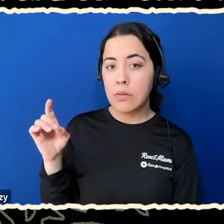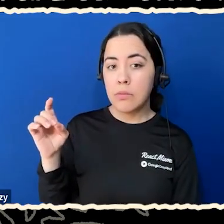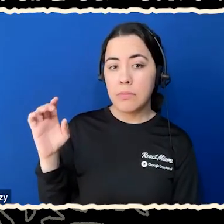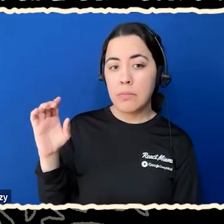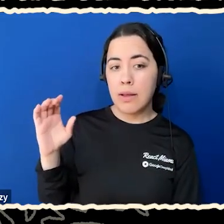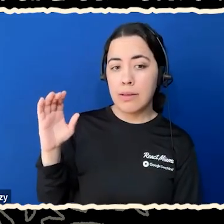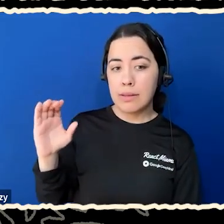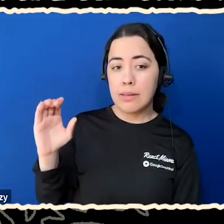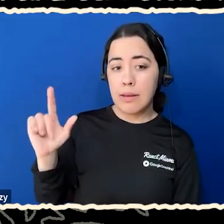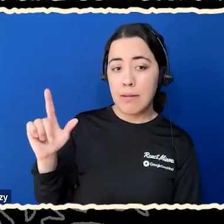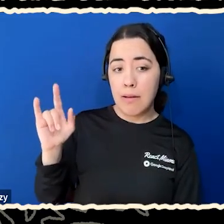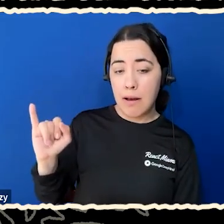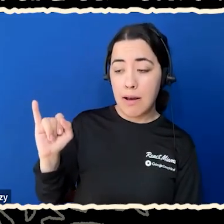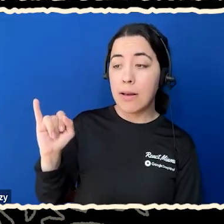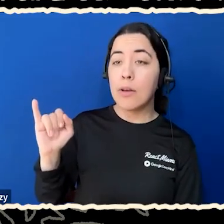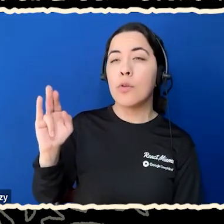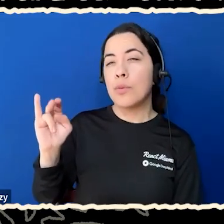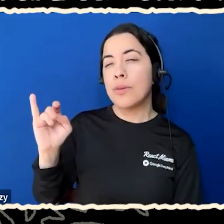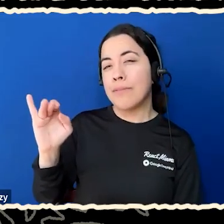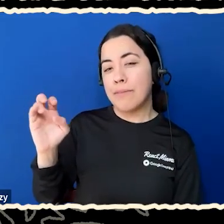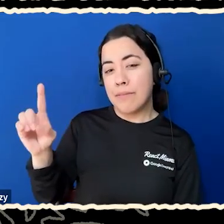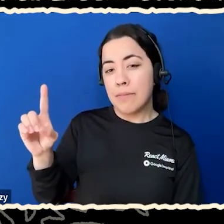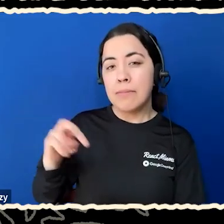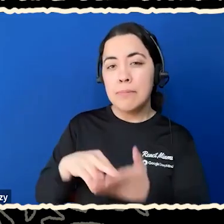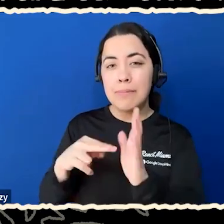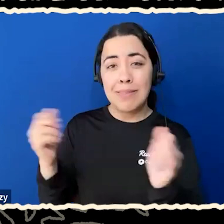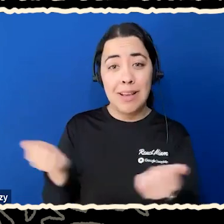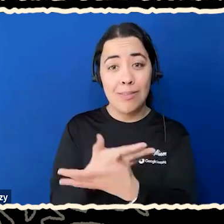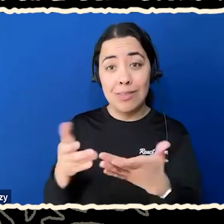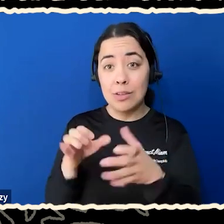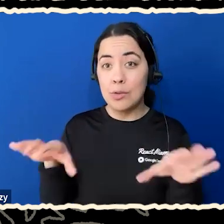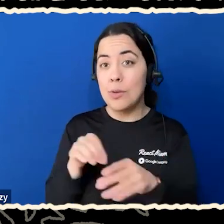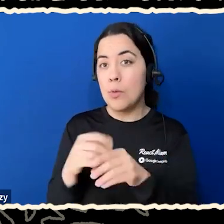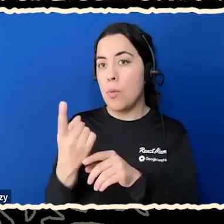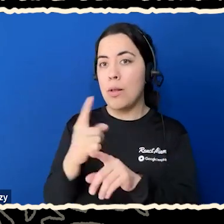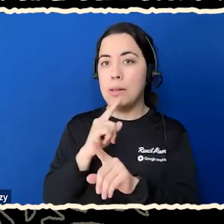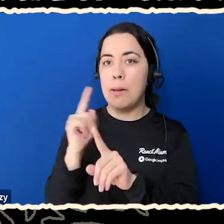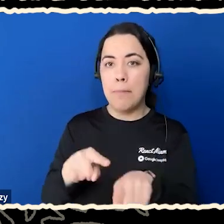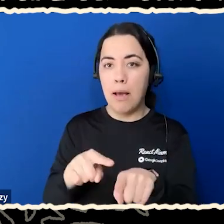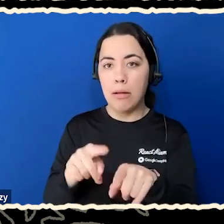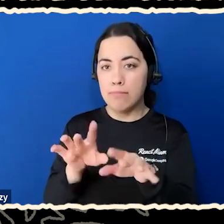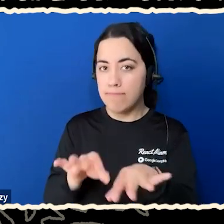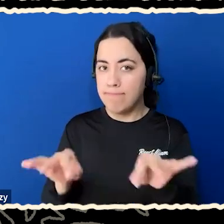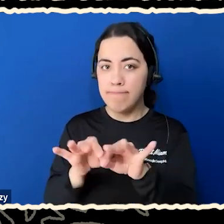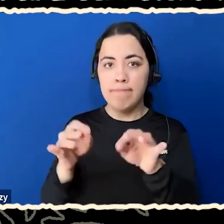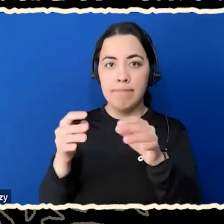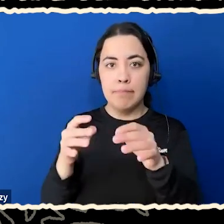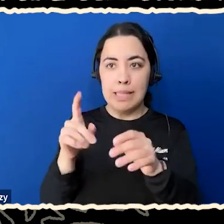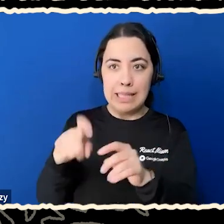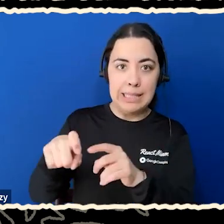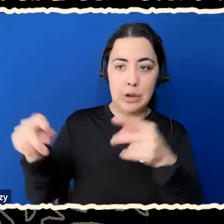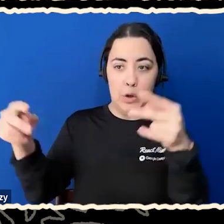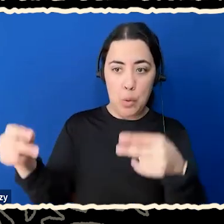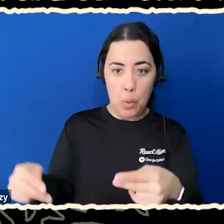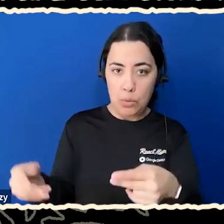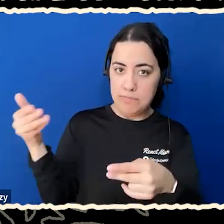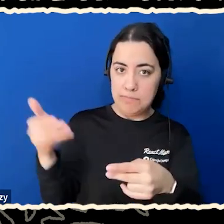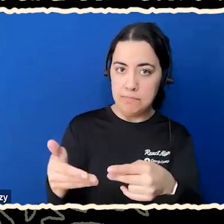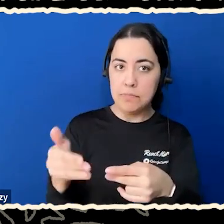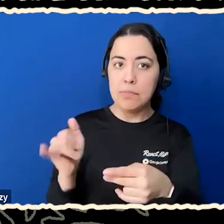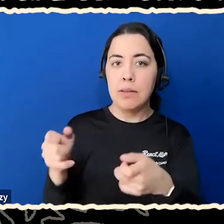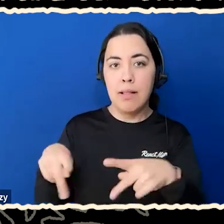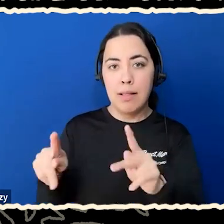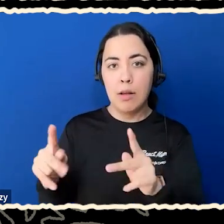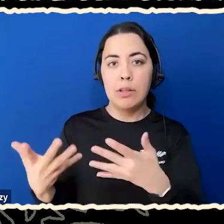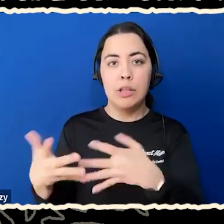you to build everything with one command, invoke all the necessary code gens, and this allows you to